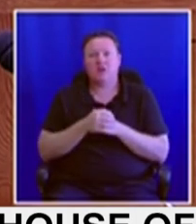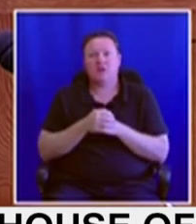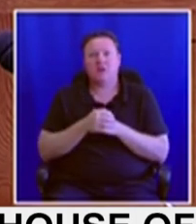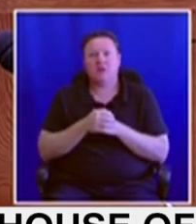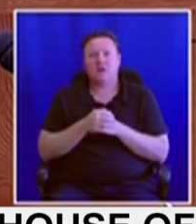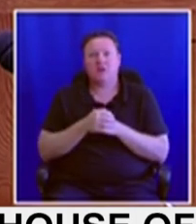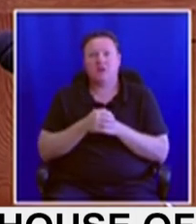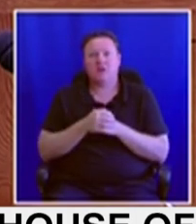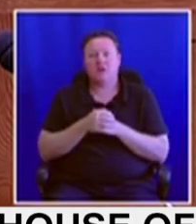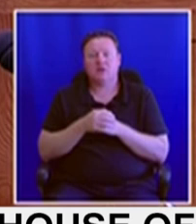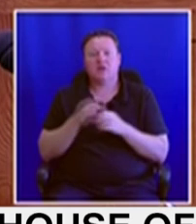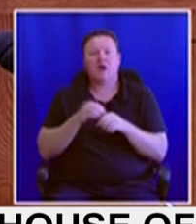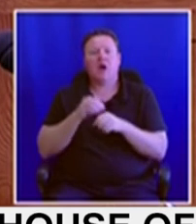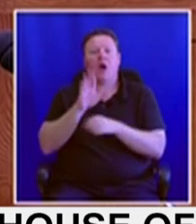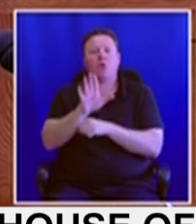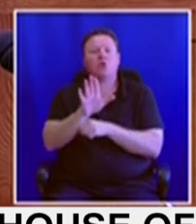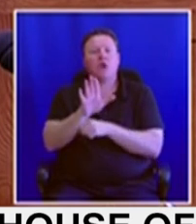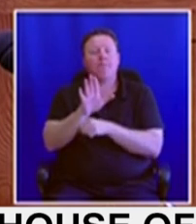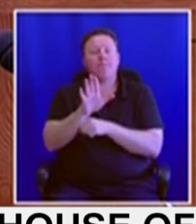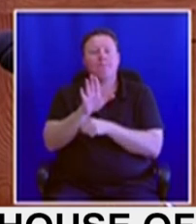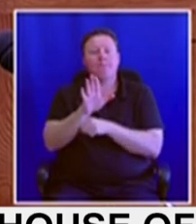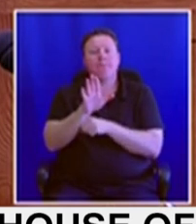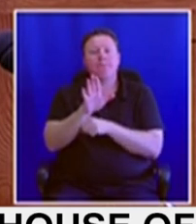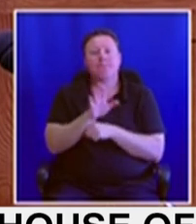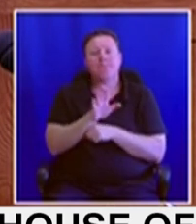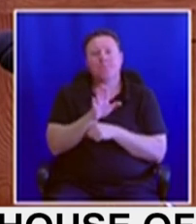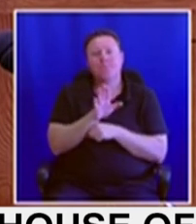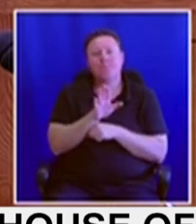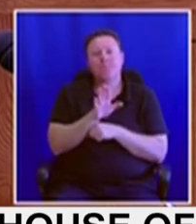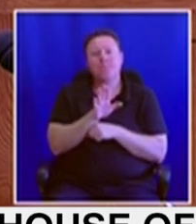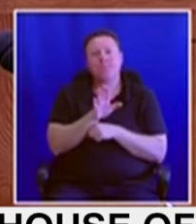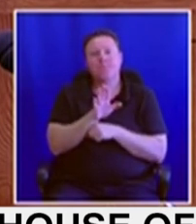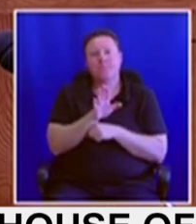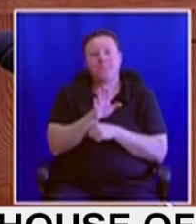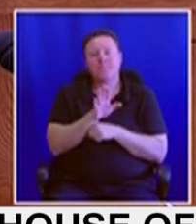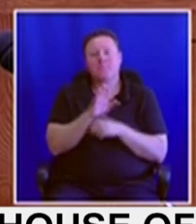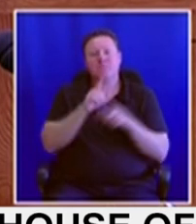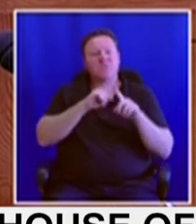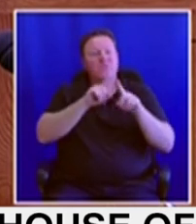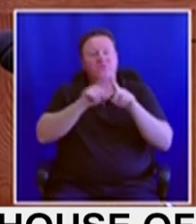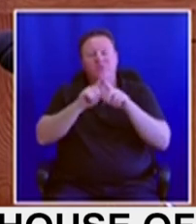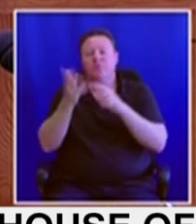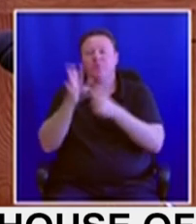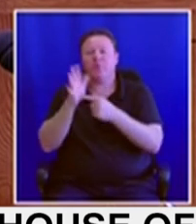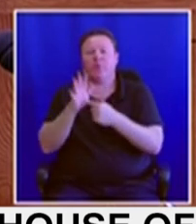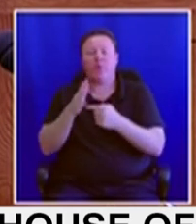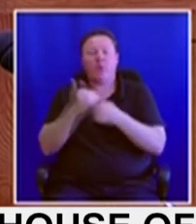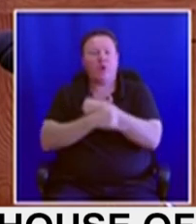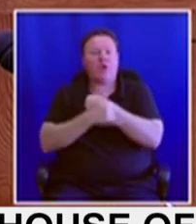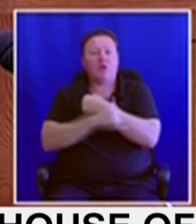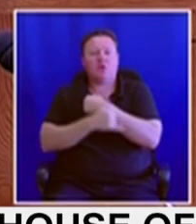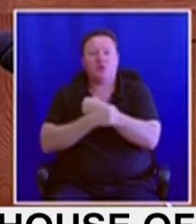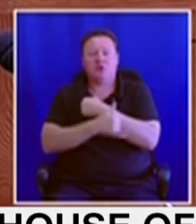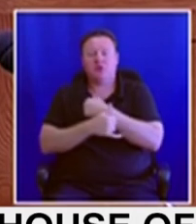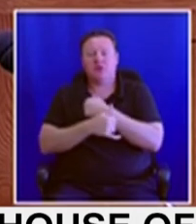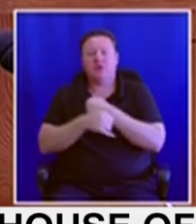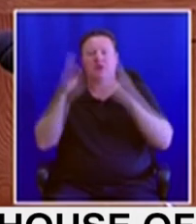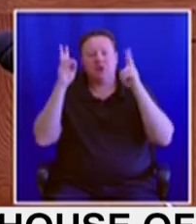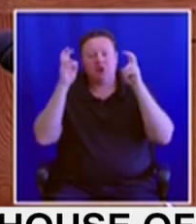insightful outcomes on the direction the country should be taking in addressing this